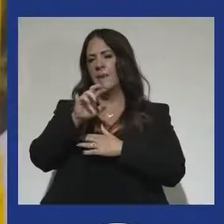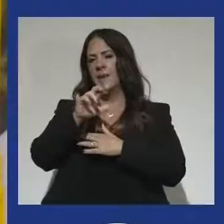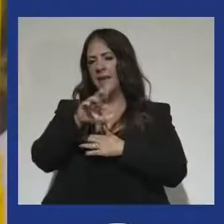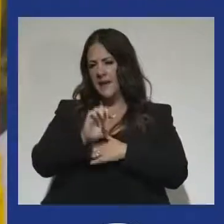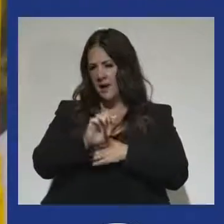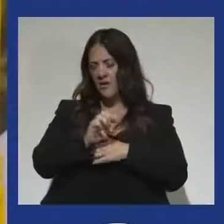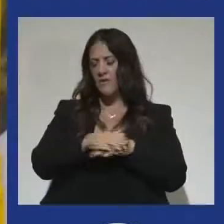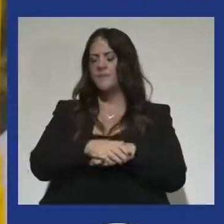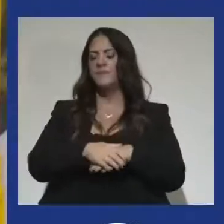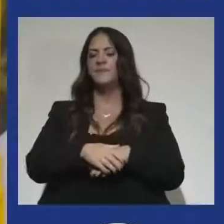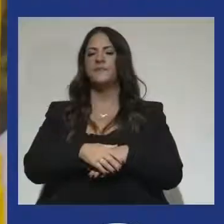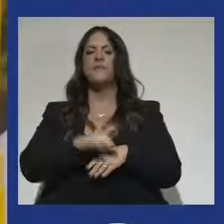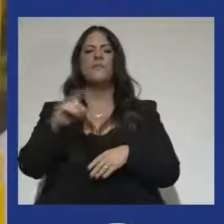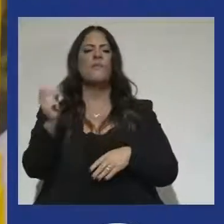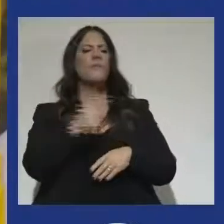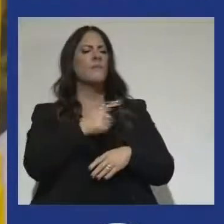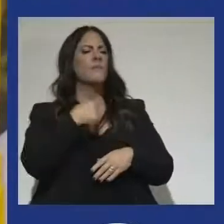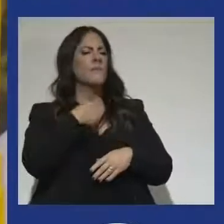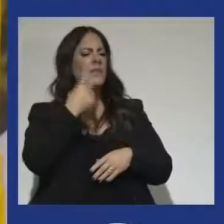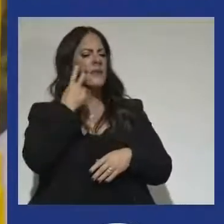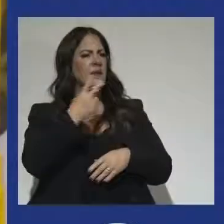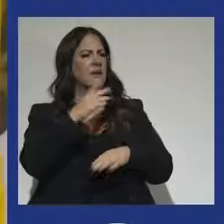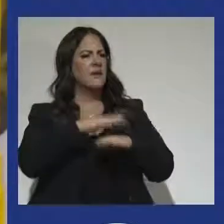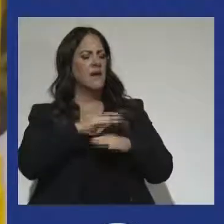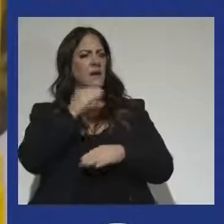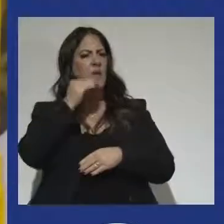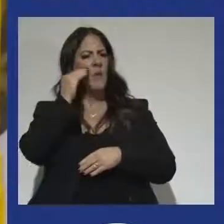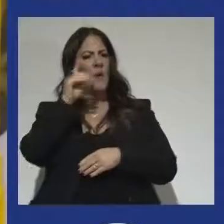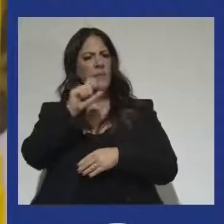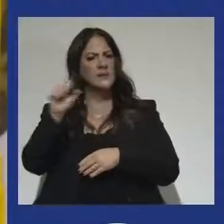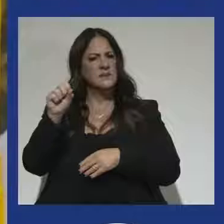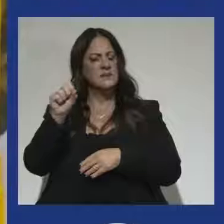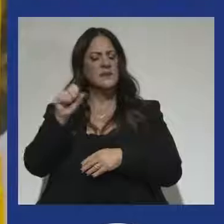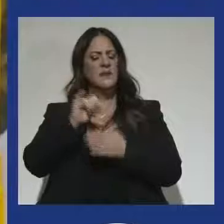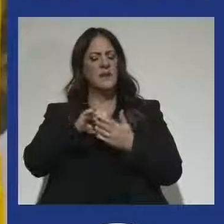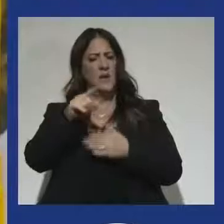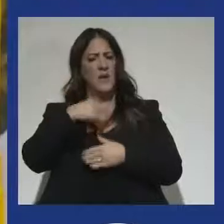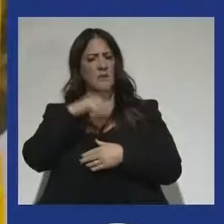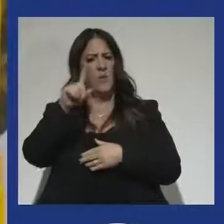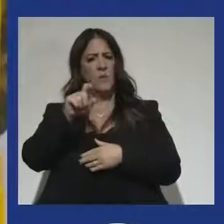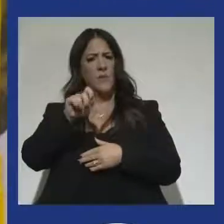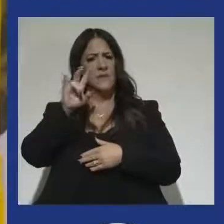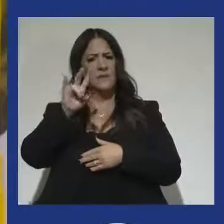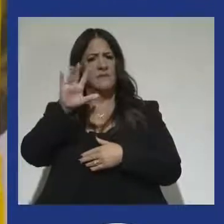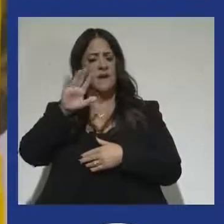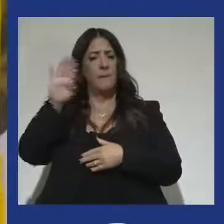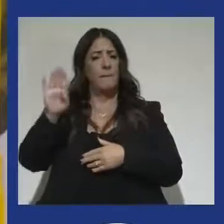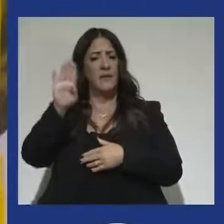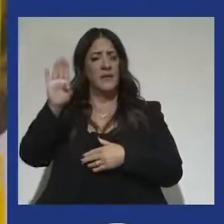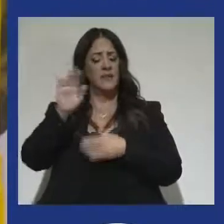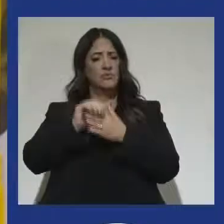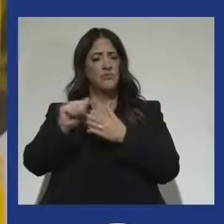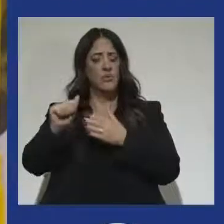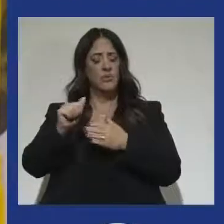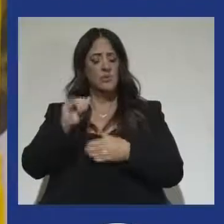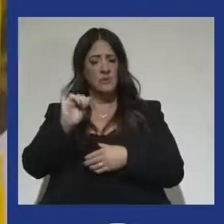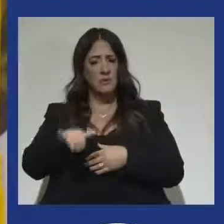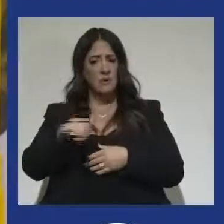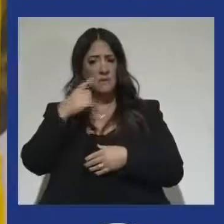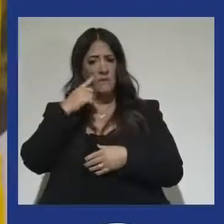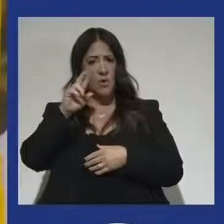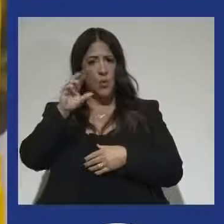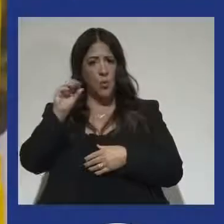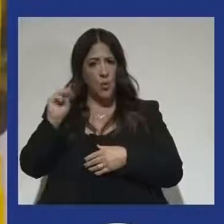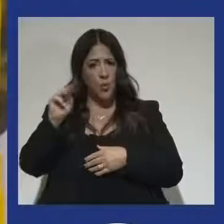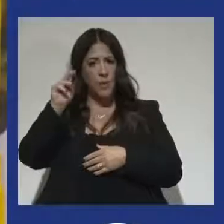been addressed. I see on homelessness, $1.75 billion. Is that mostly for room